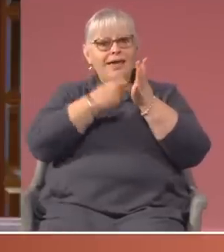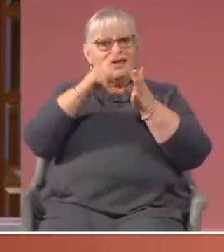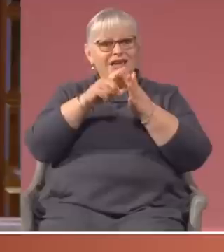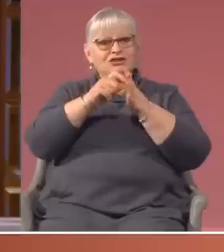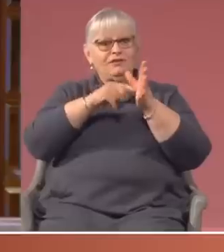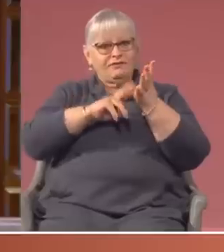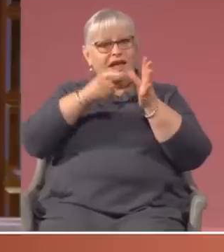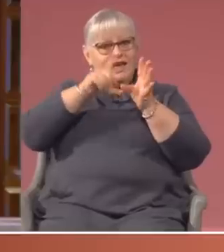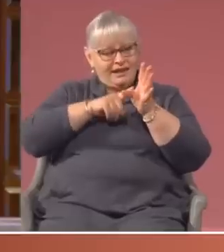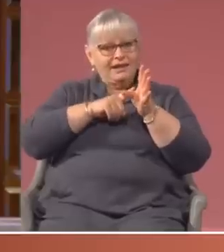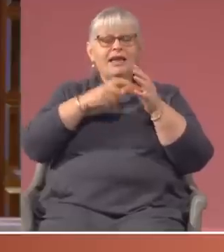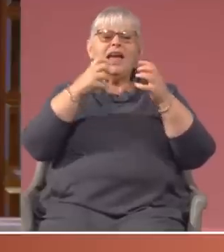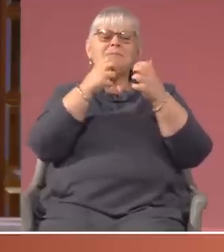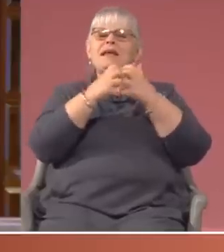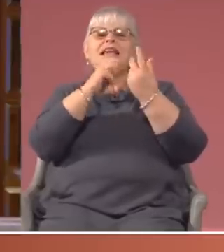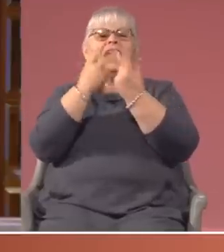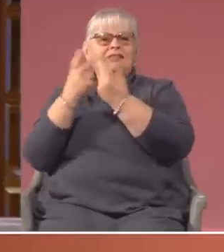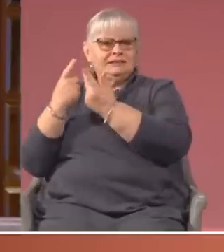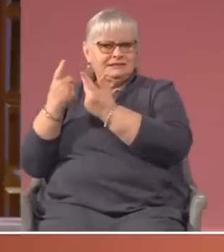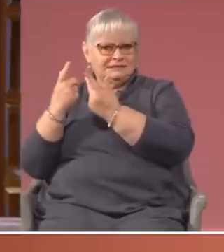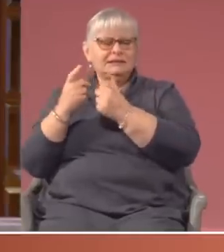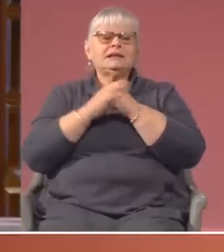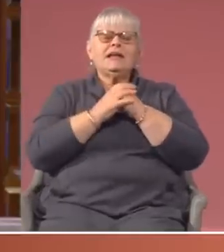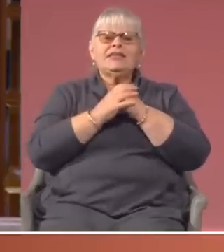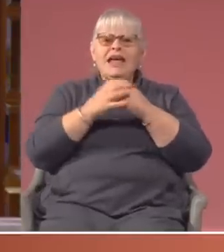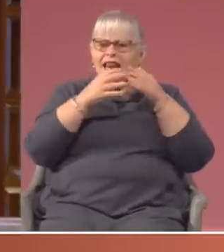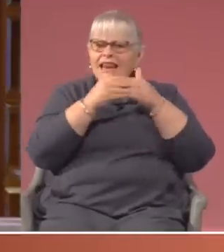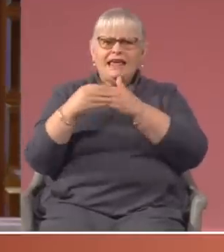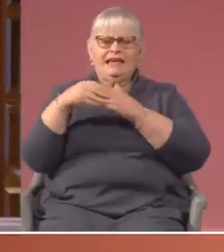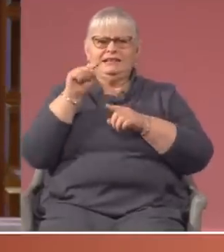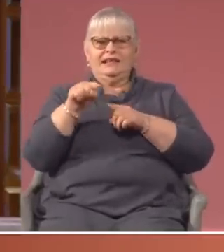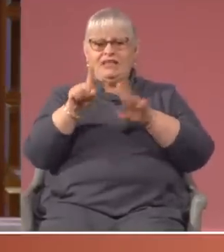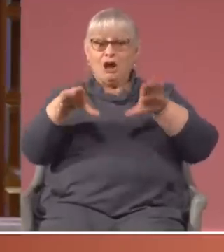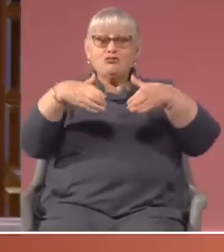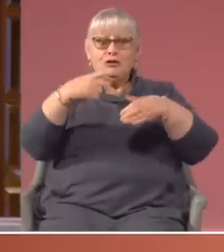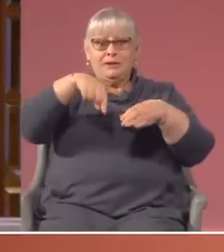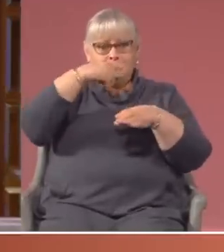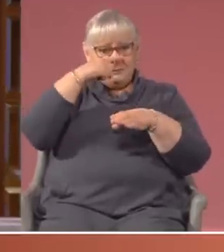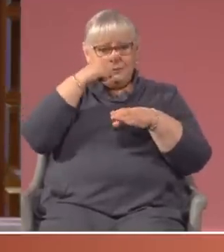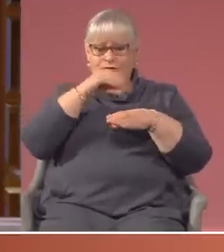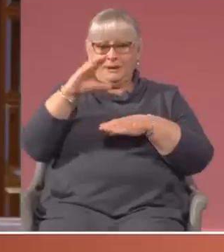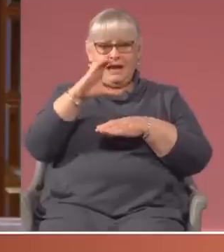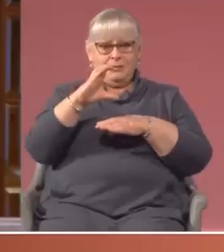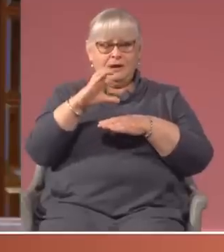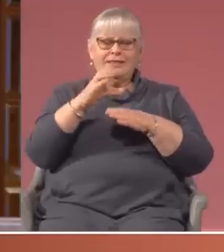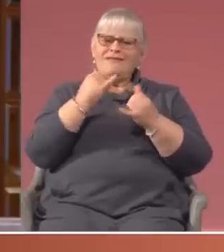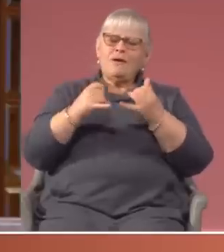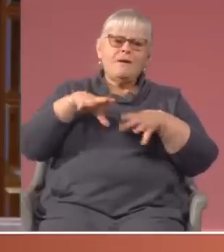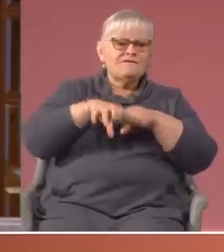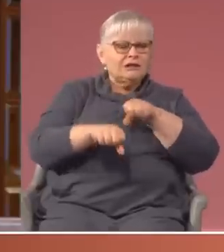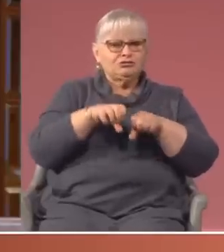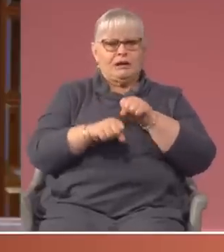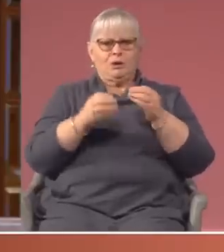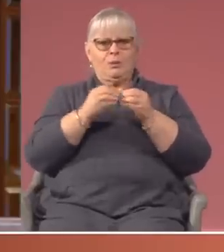Laurie Dunn, Steph Harvey, Cam Reid, and others. This group of Canberrans were frustrated with politics